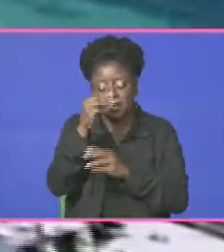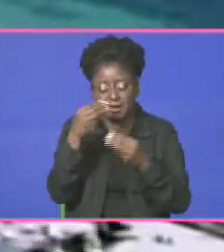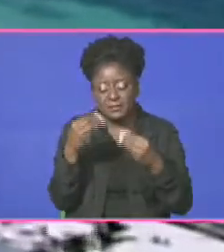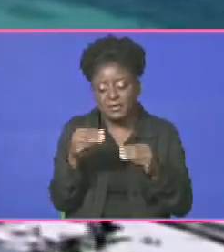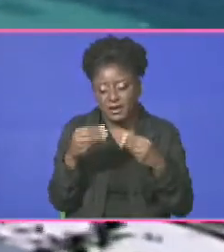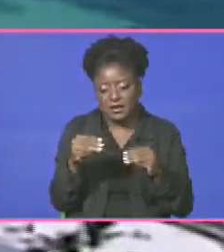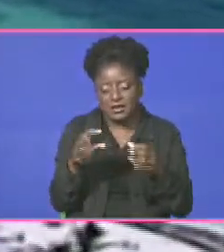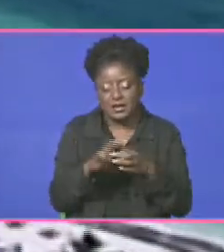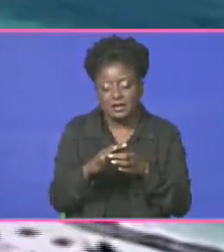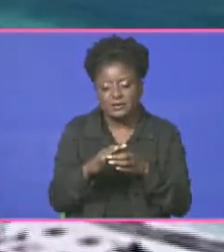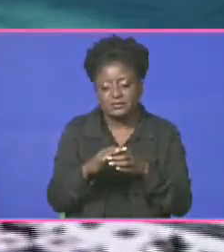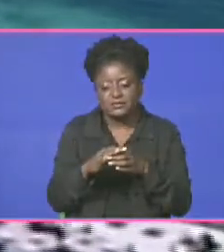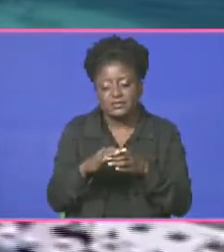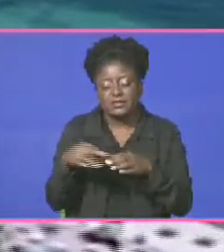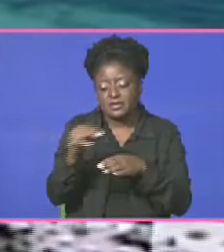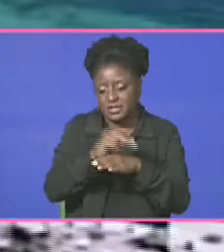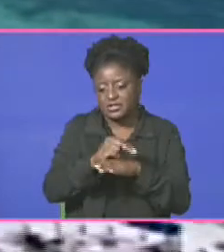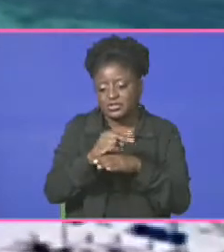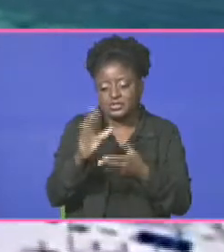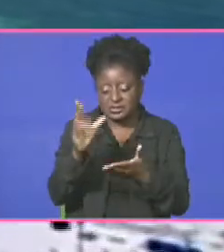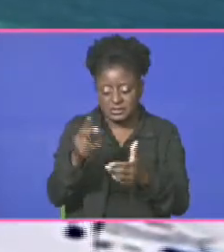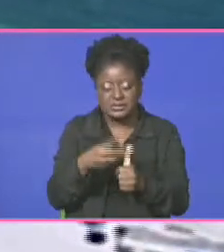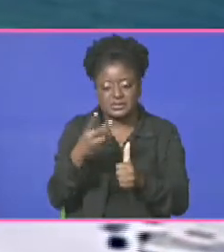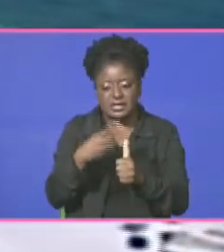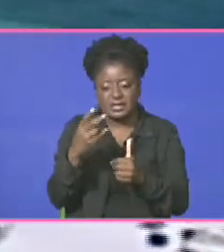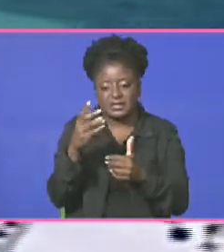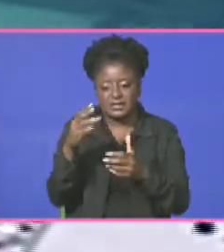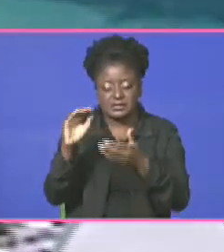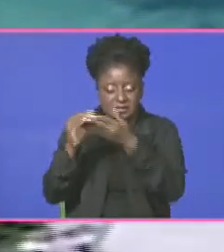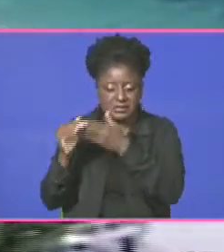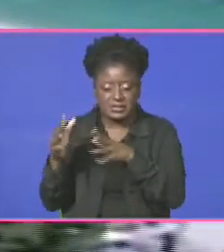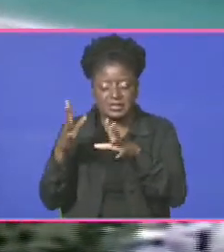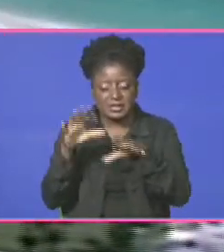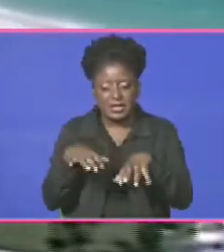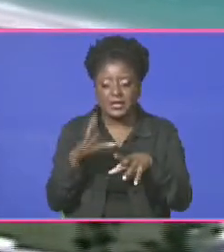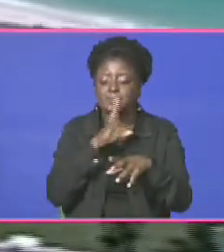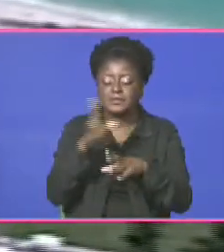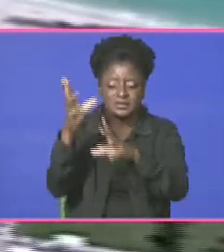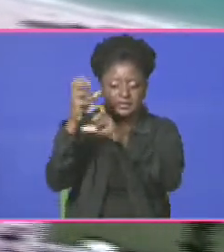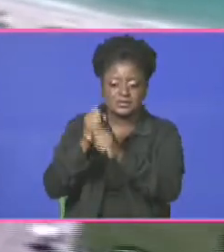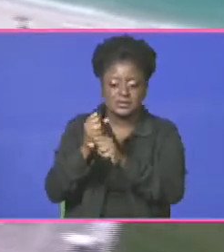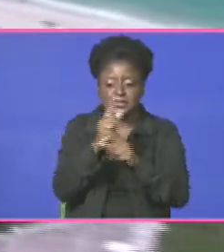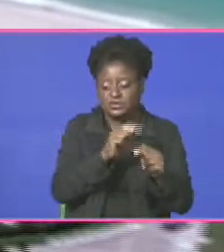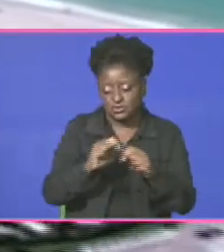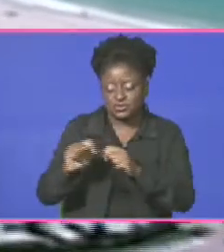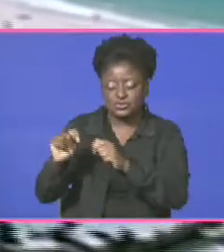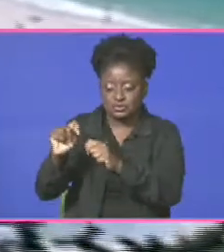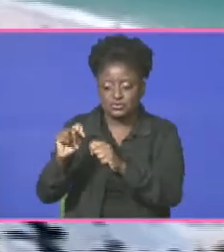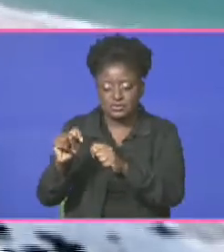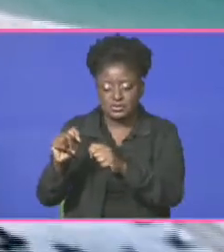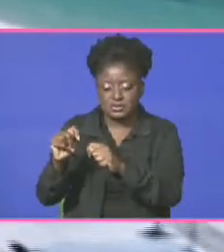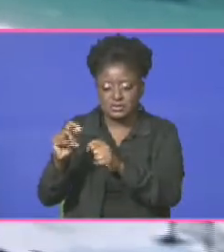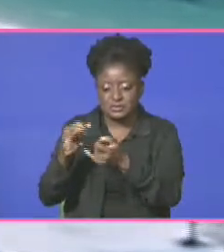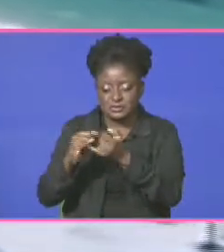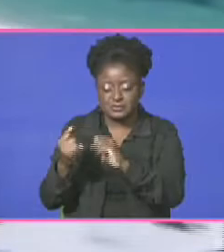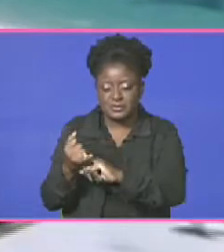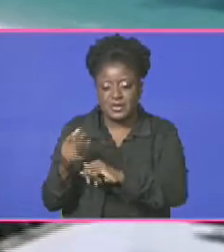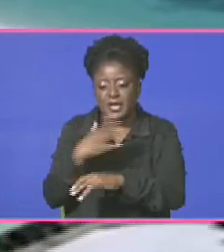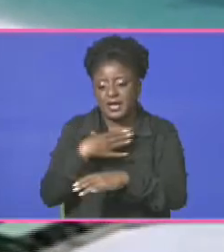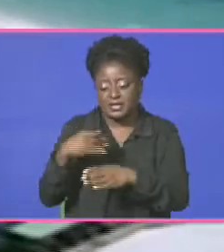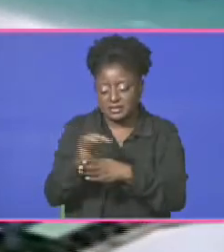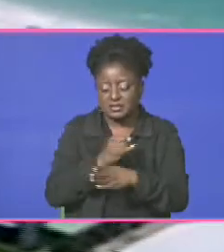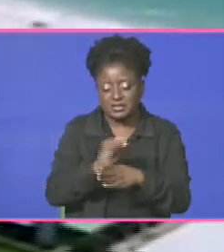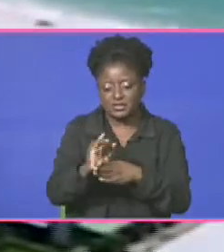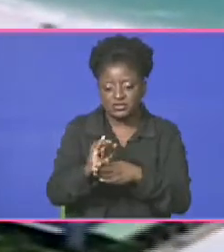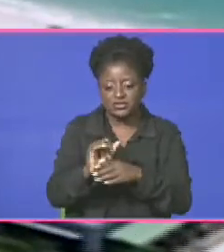nation's second city can be achieved, but the touristic attributes as well as the many industrial advancement on that island, he